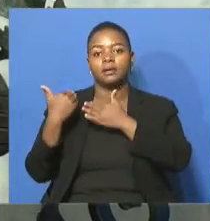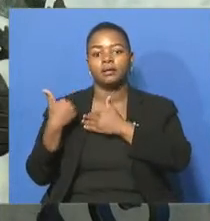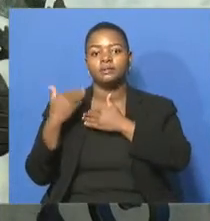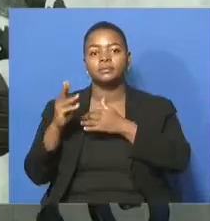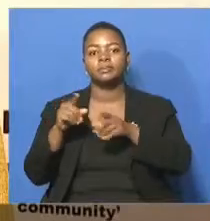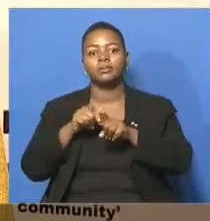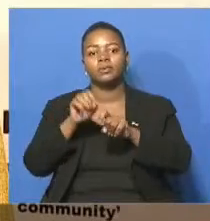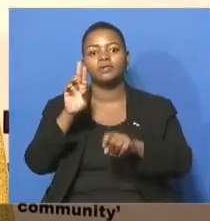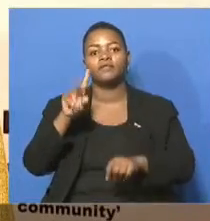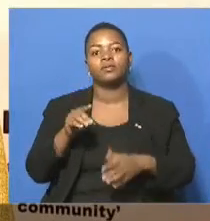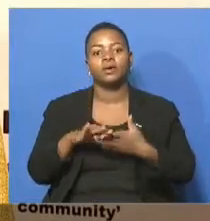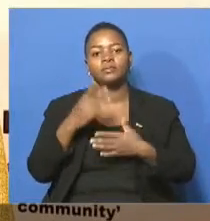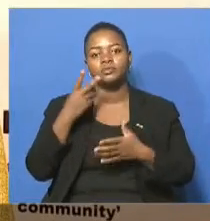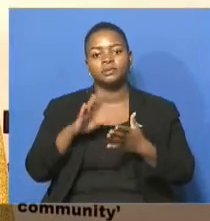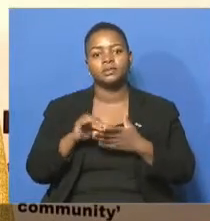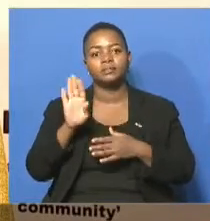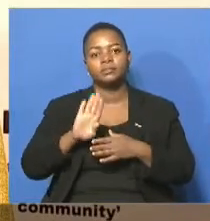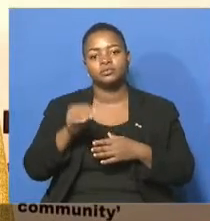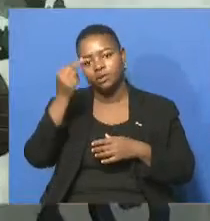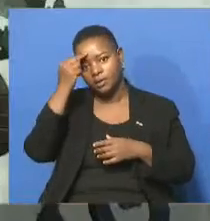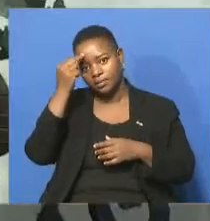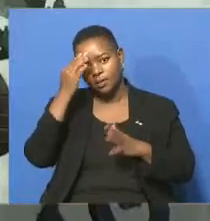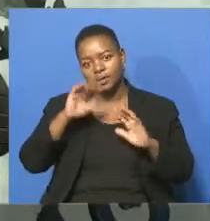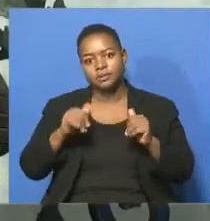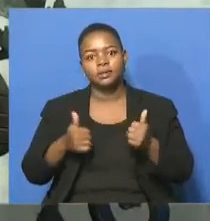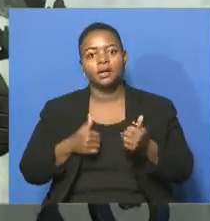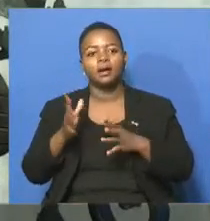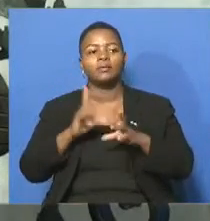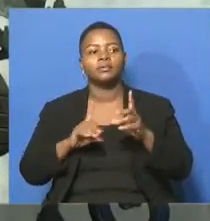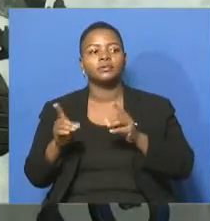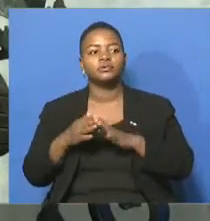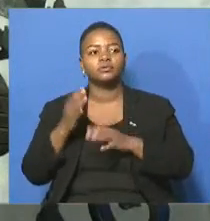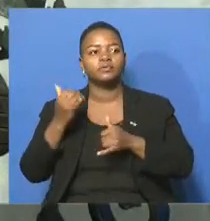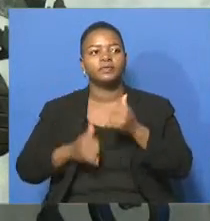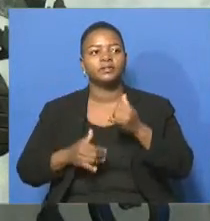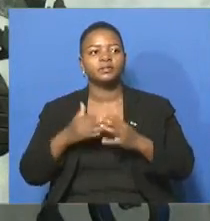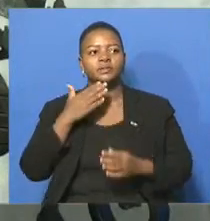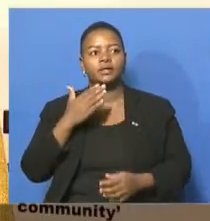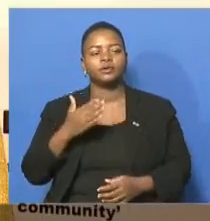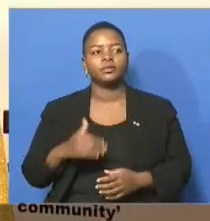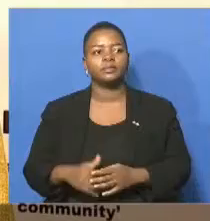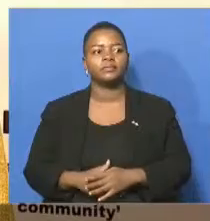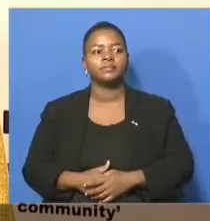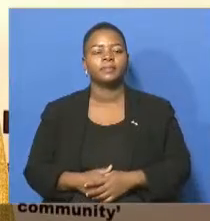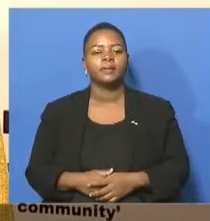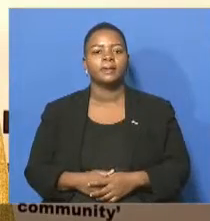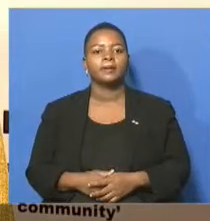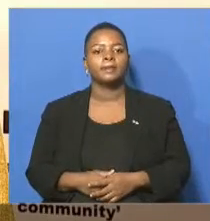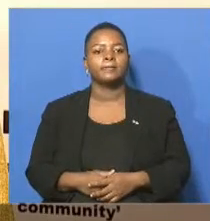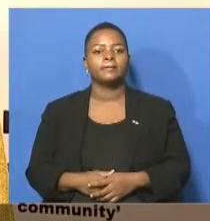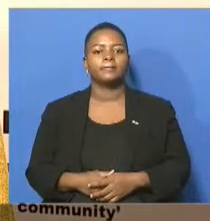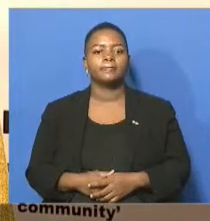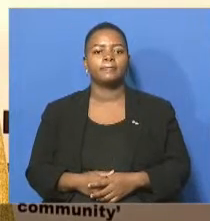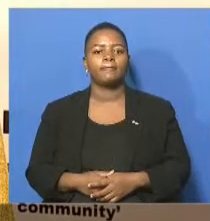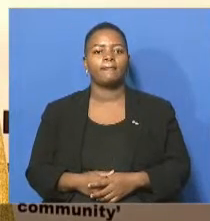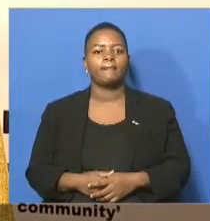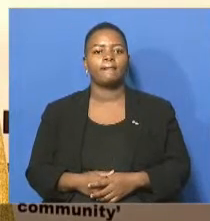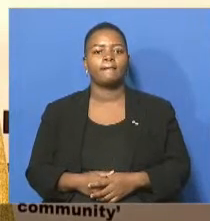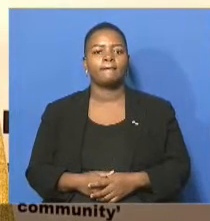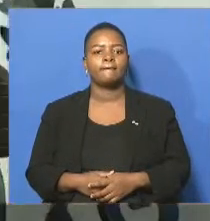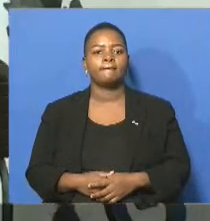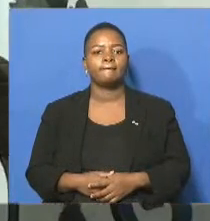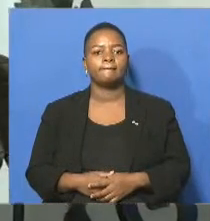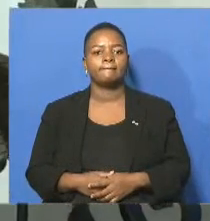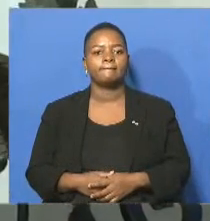le setse morago le ba Botswana police re ruta gone gore go hela kae re lebogile thata me Omphile. Mma go lebogile rona, thank you so much. Thank